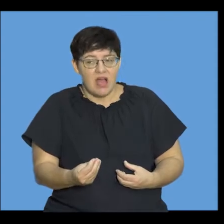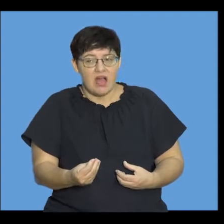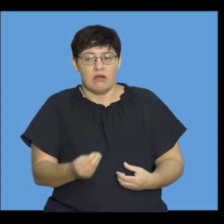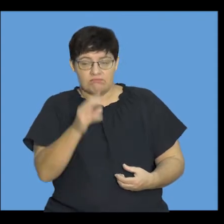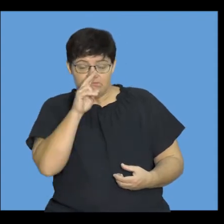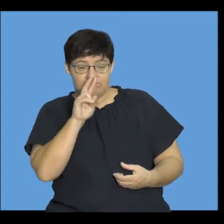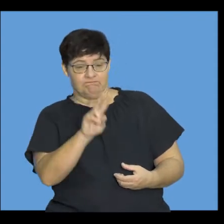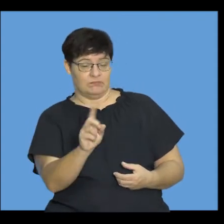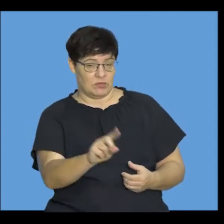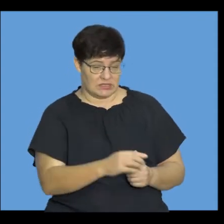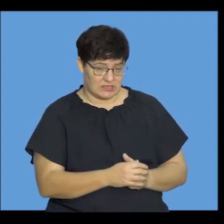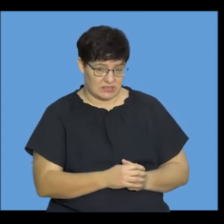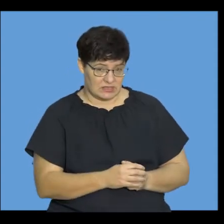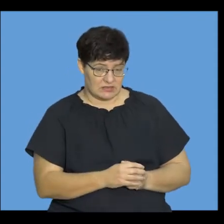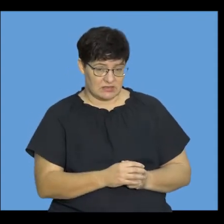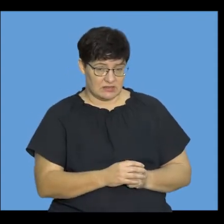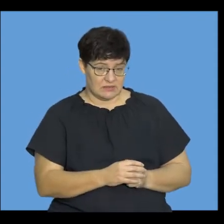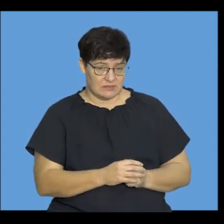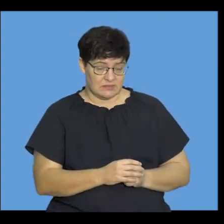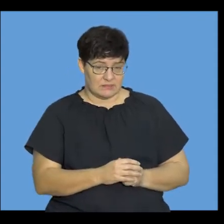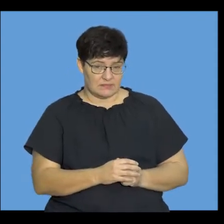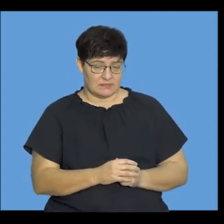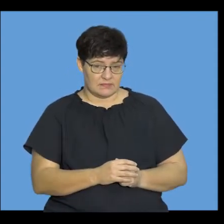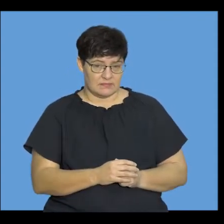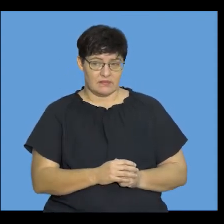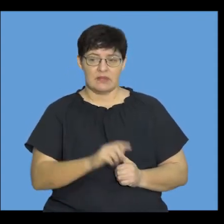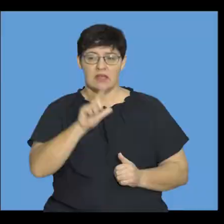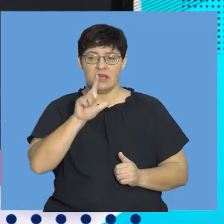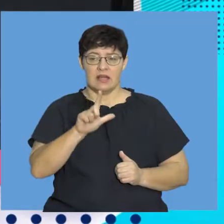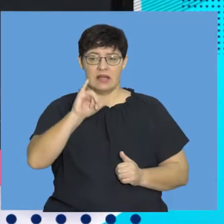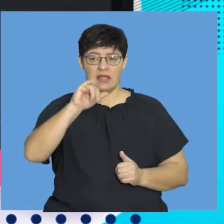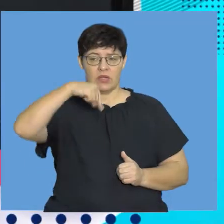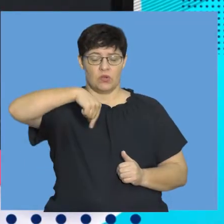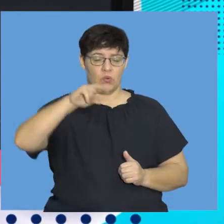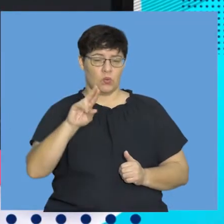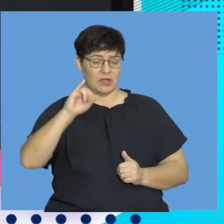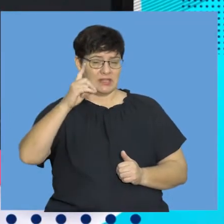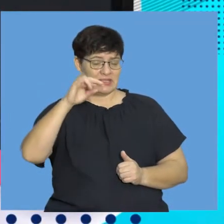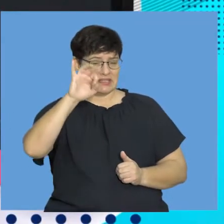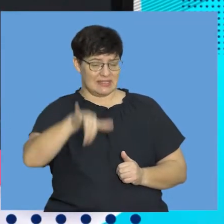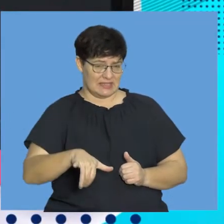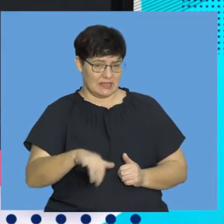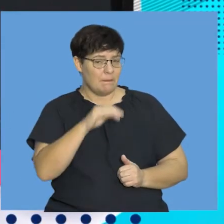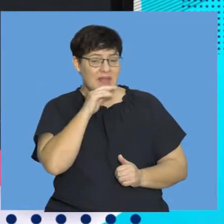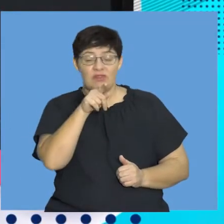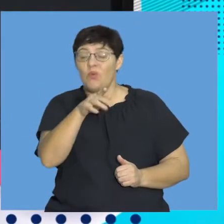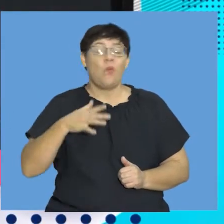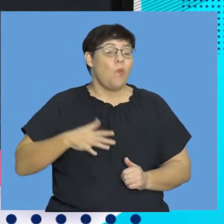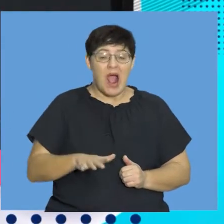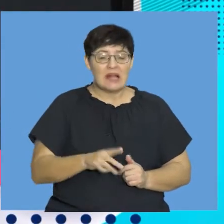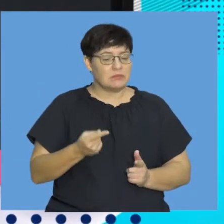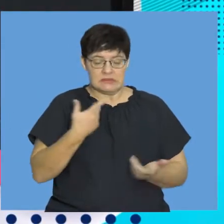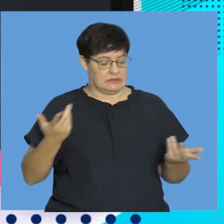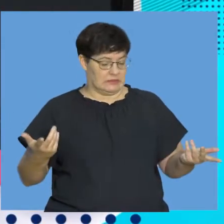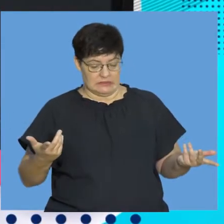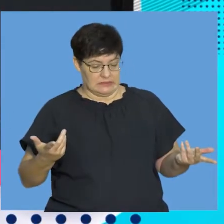another term there, liquidity. Like I explained early on, you do not want to reach a situation